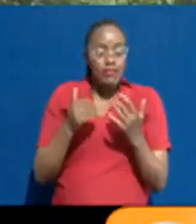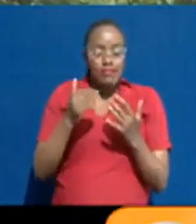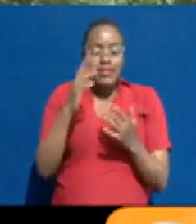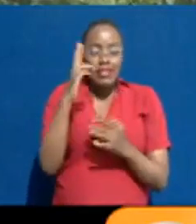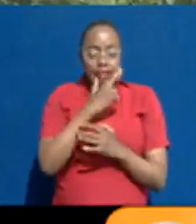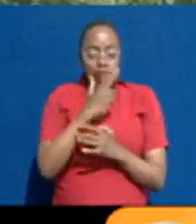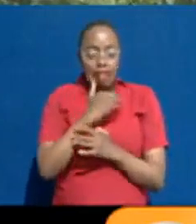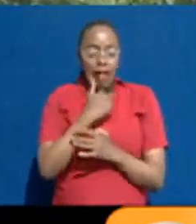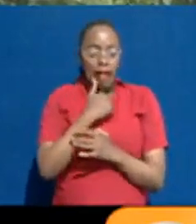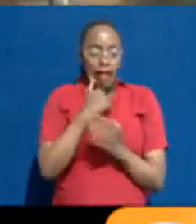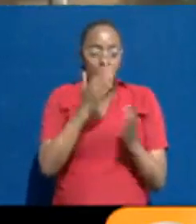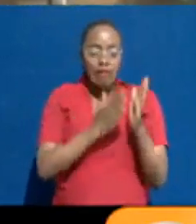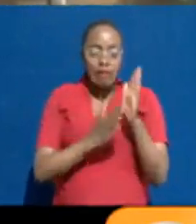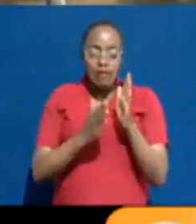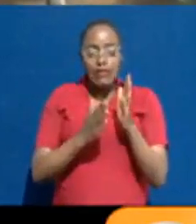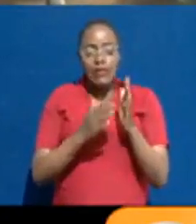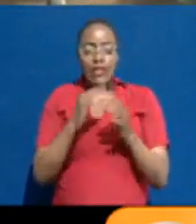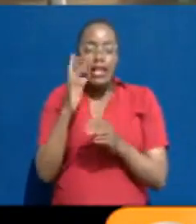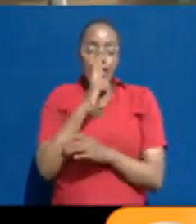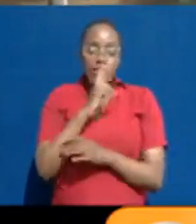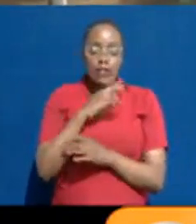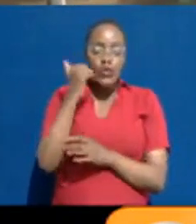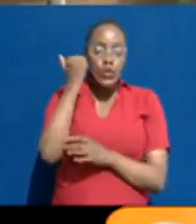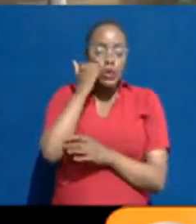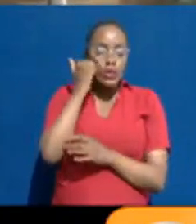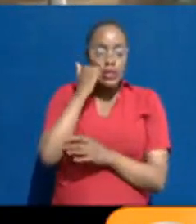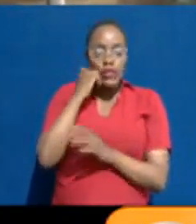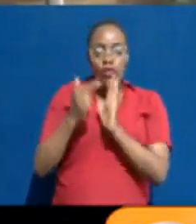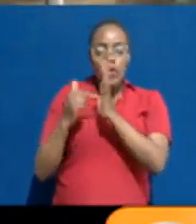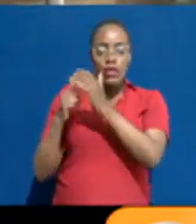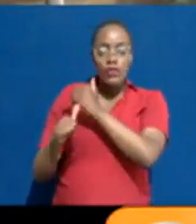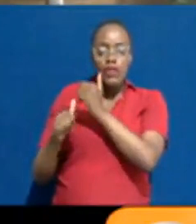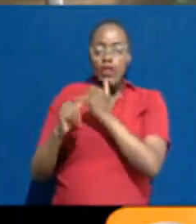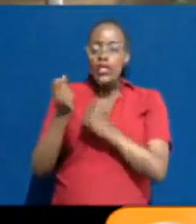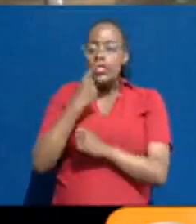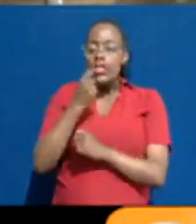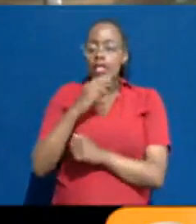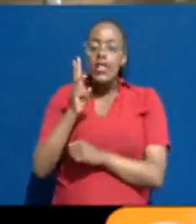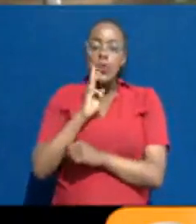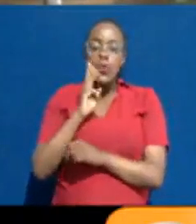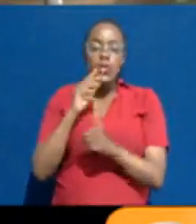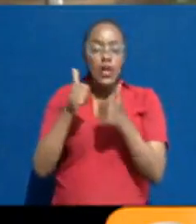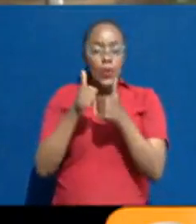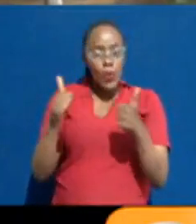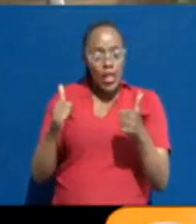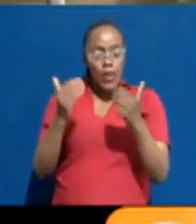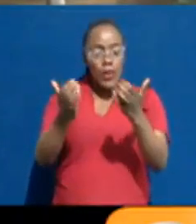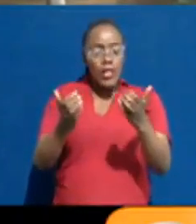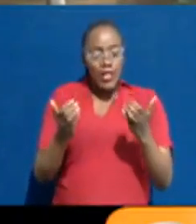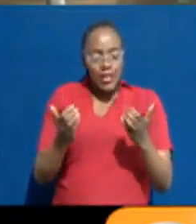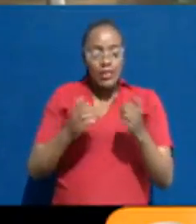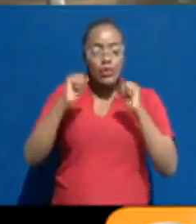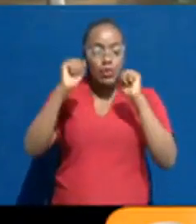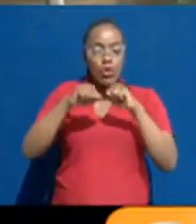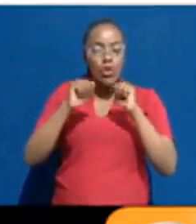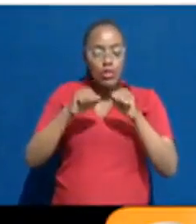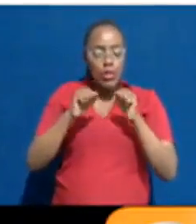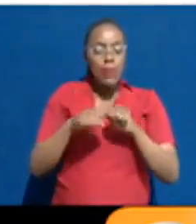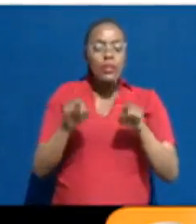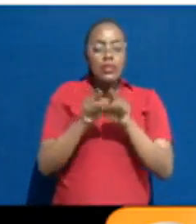diseases, including cholera, which would come if we don't treat water properly. We need to be able also